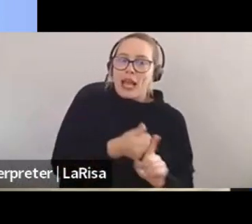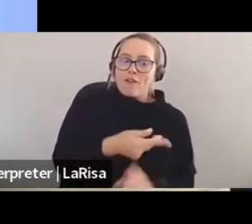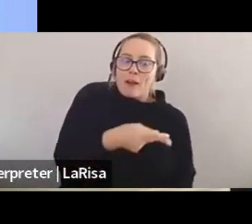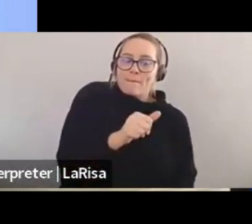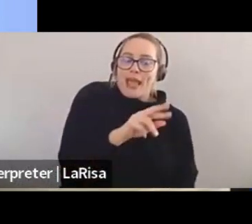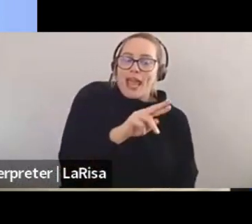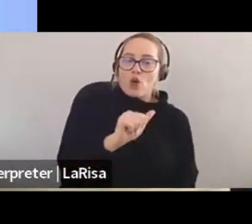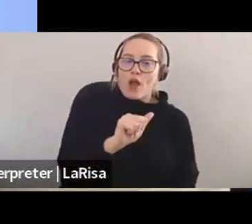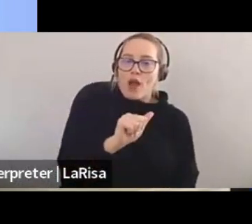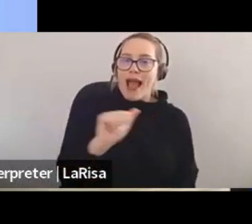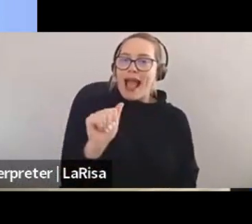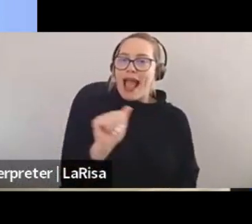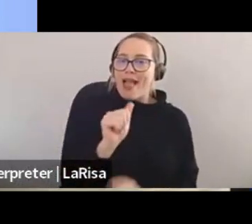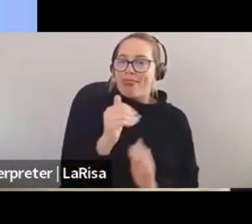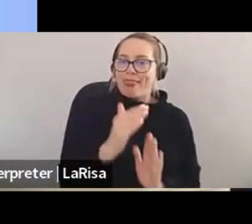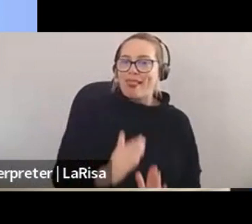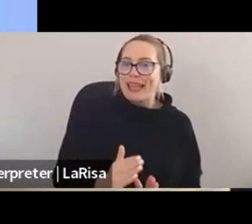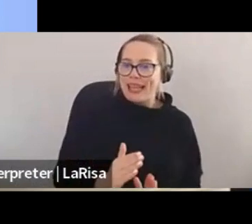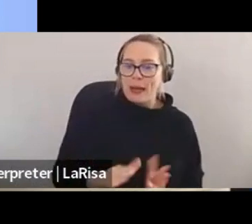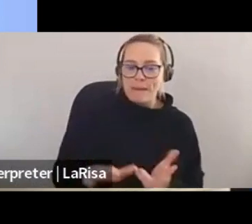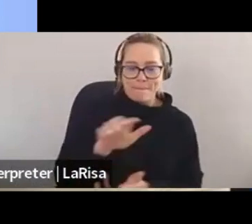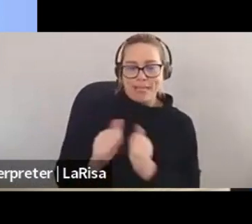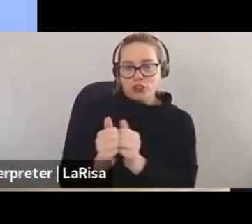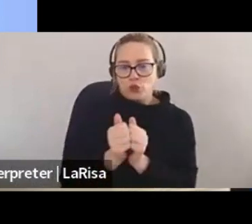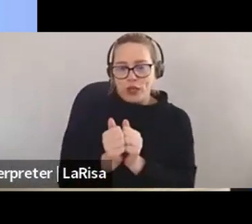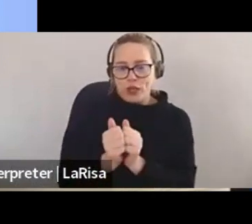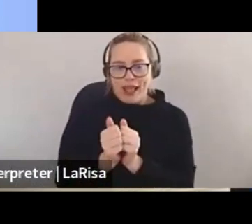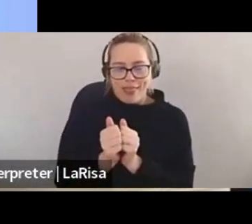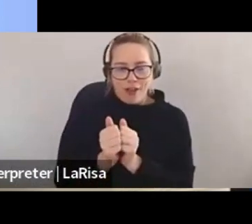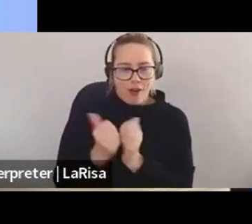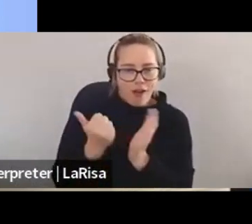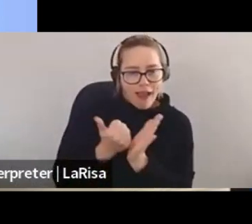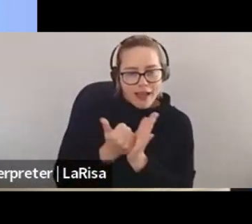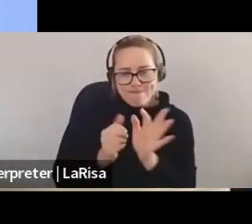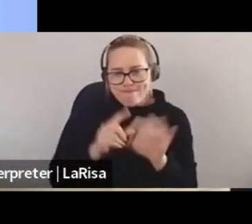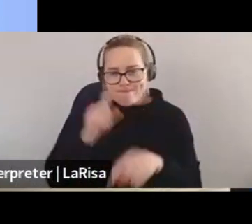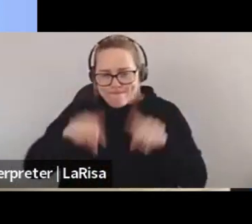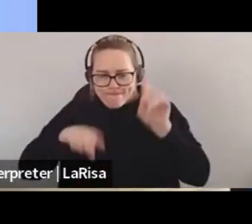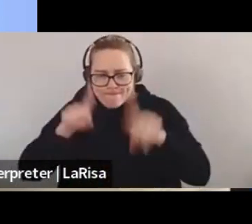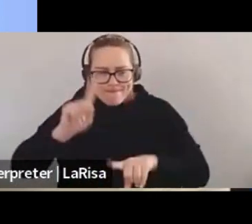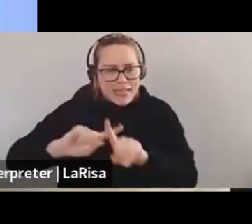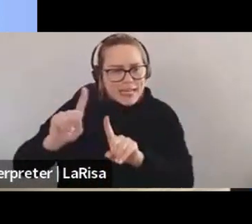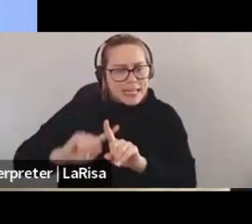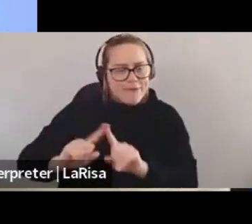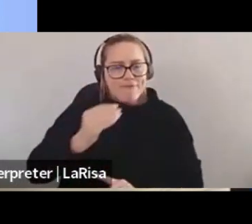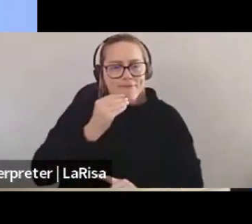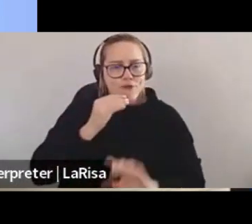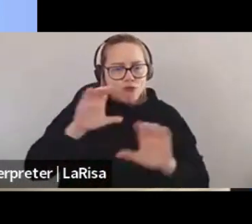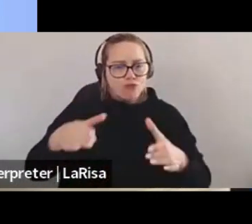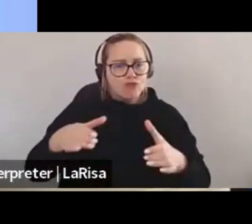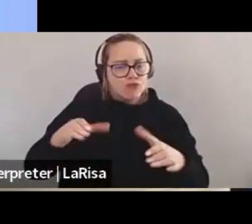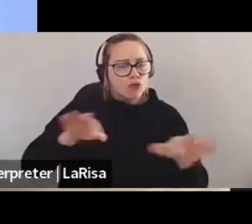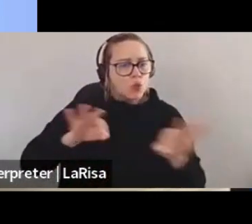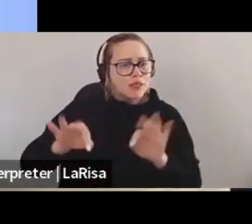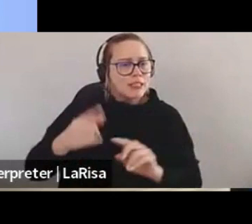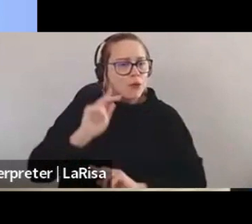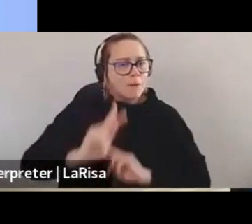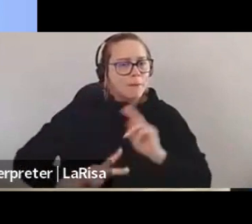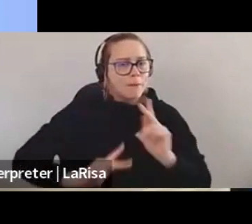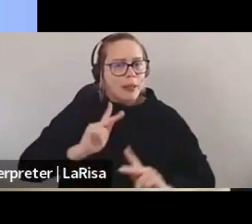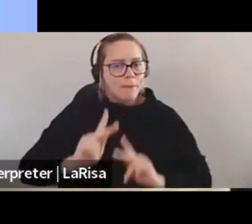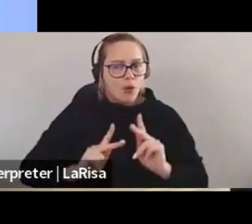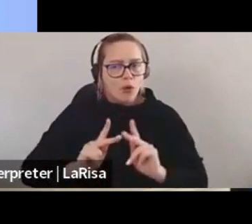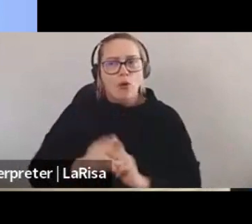her passion for nutrition with her experience as a para-athlete to help promote healthy eating and lifestyle choices for a variety